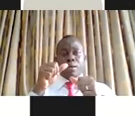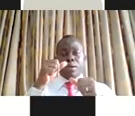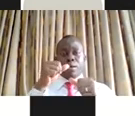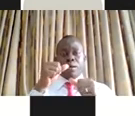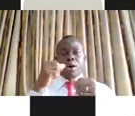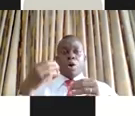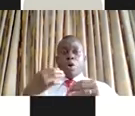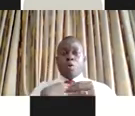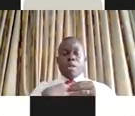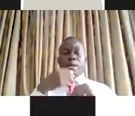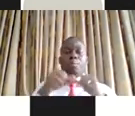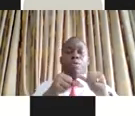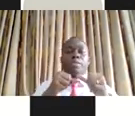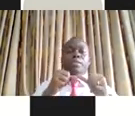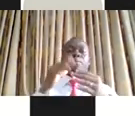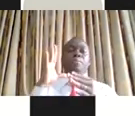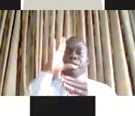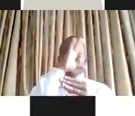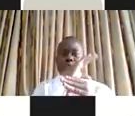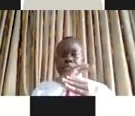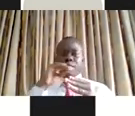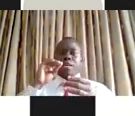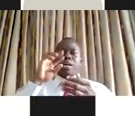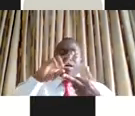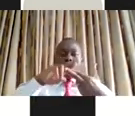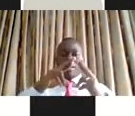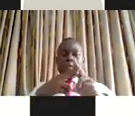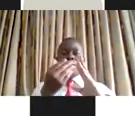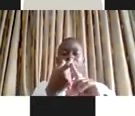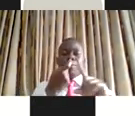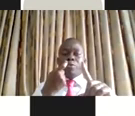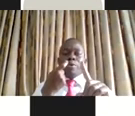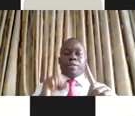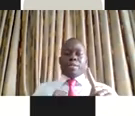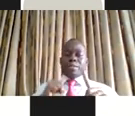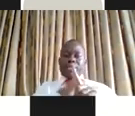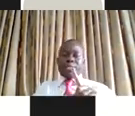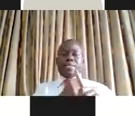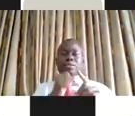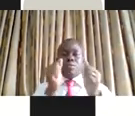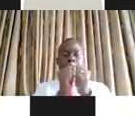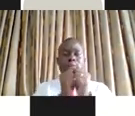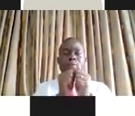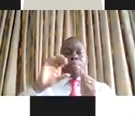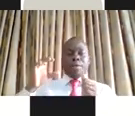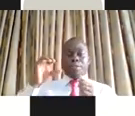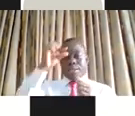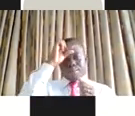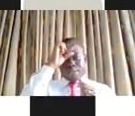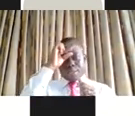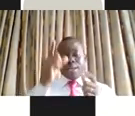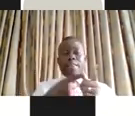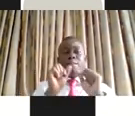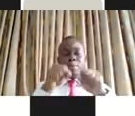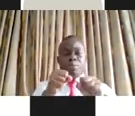a representative of the counties and county governments and the county governments, and we may need to create